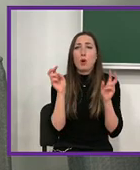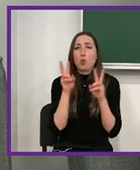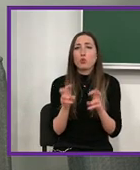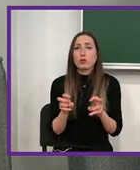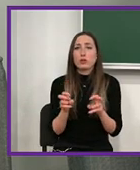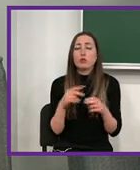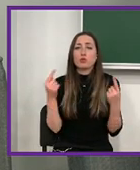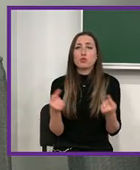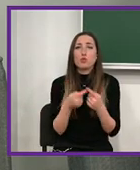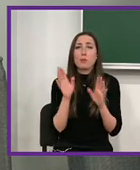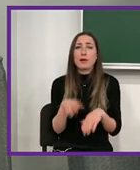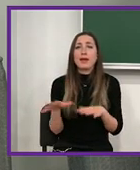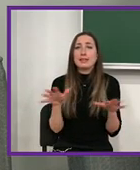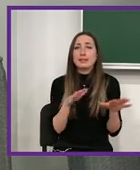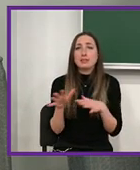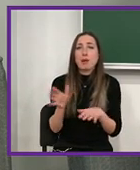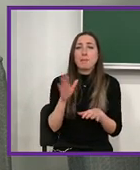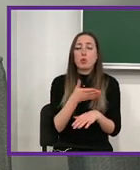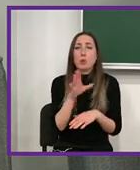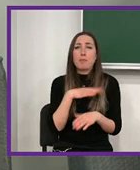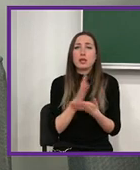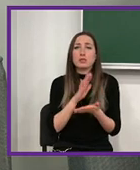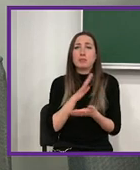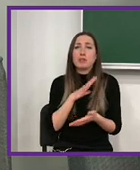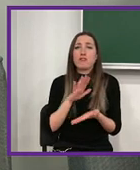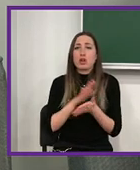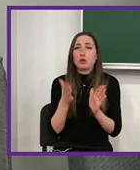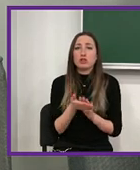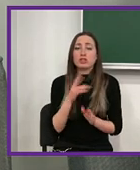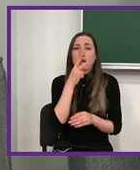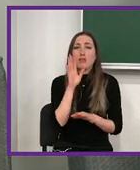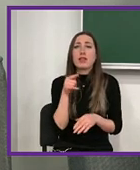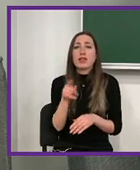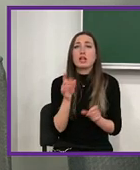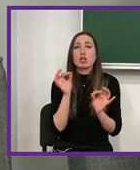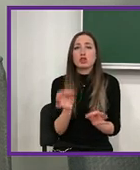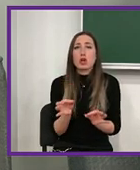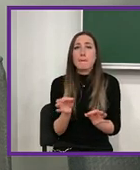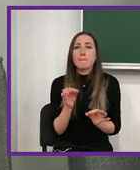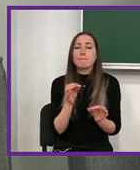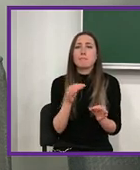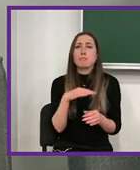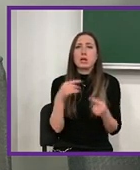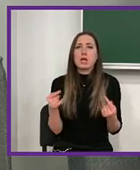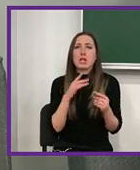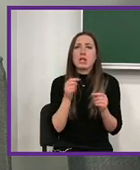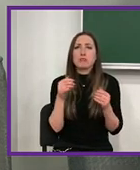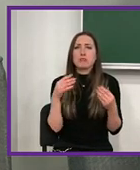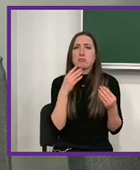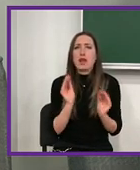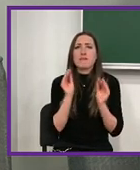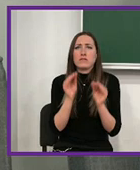effectively implemented. Talking to stakeholders again to check, okay, this action, has this led to intended